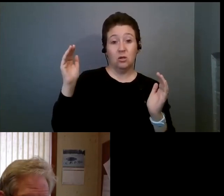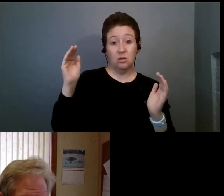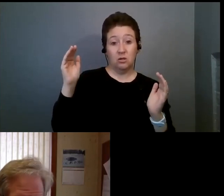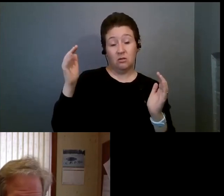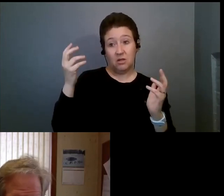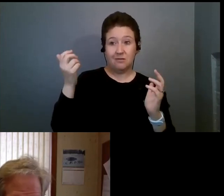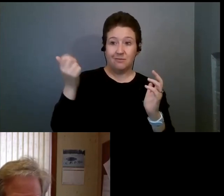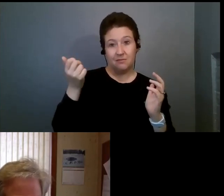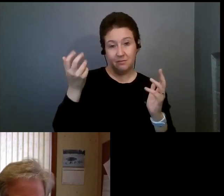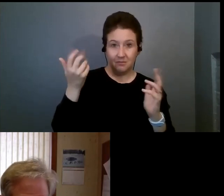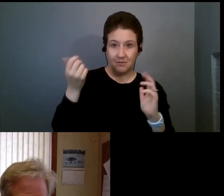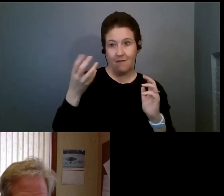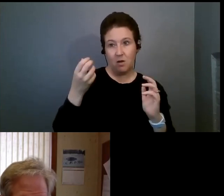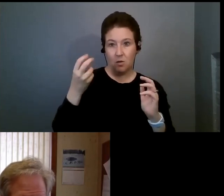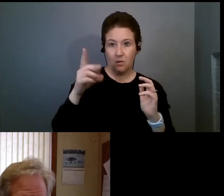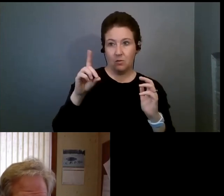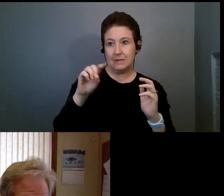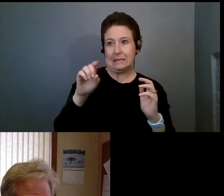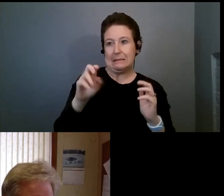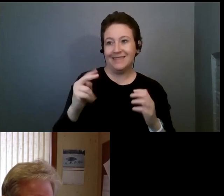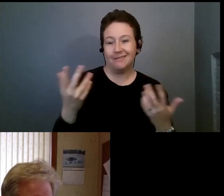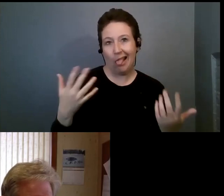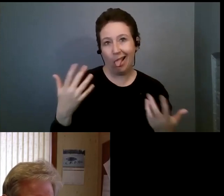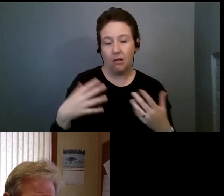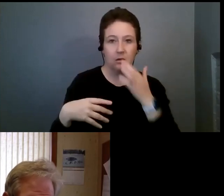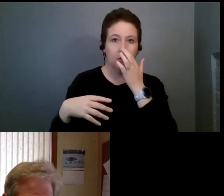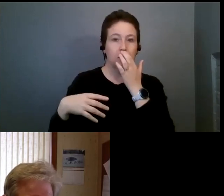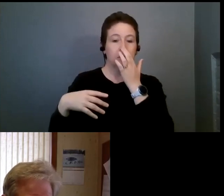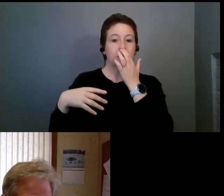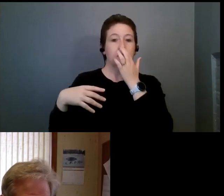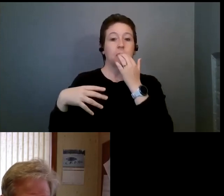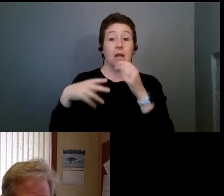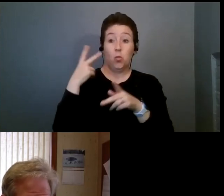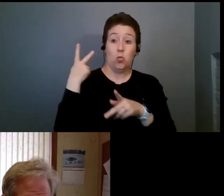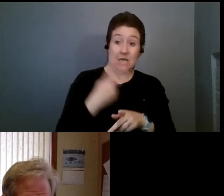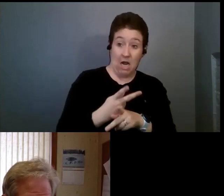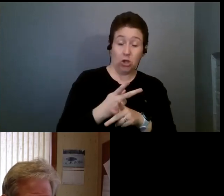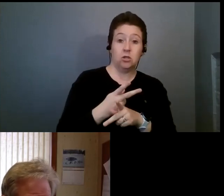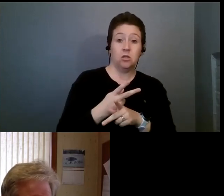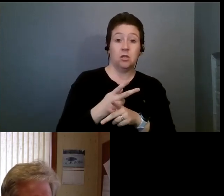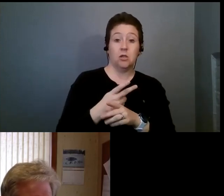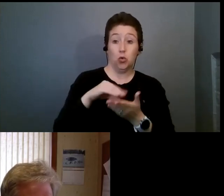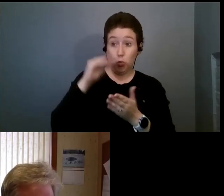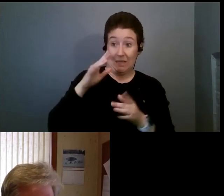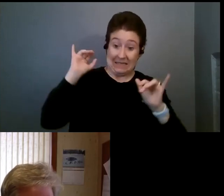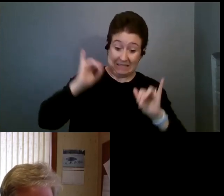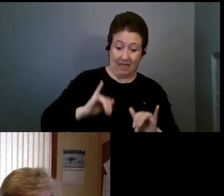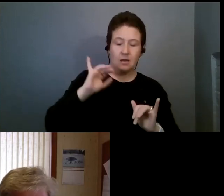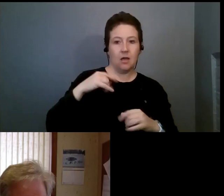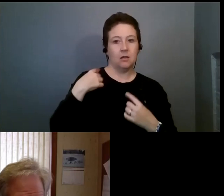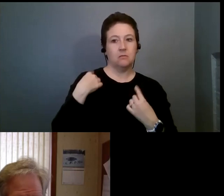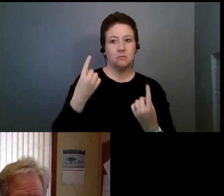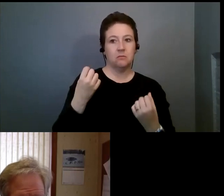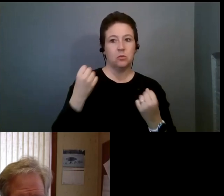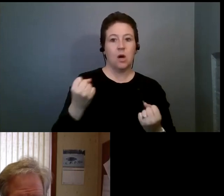dozens, I guess, is probably the safest way to put that. And our retention has continued to be strong. As the summer